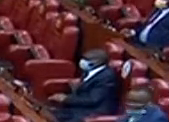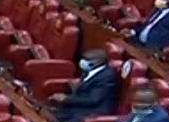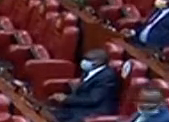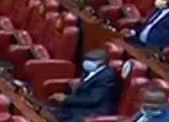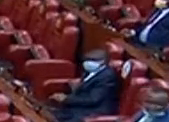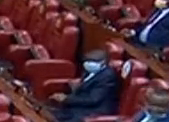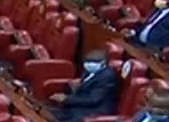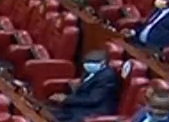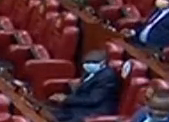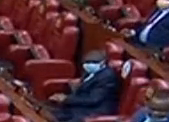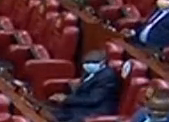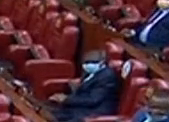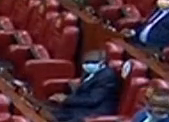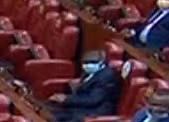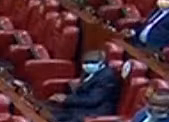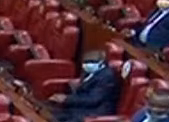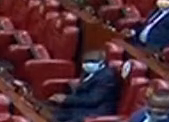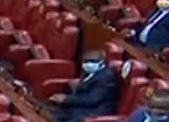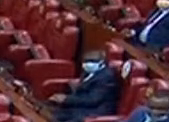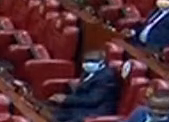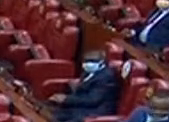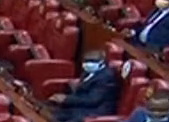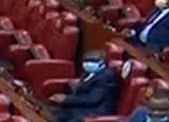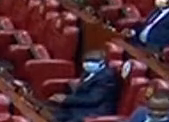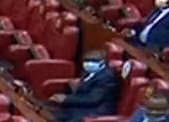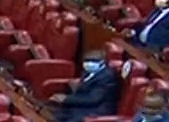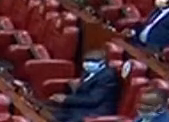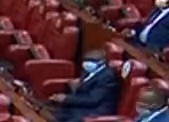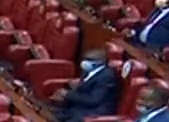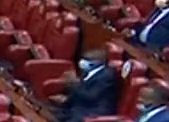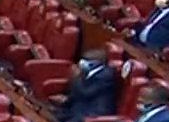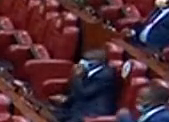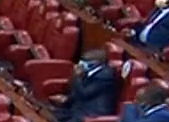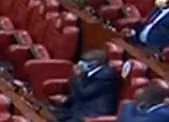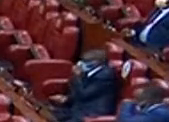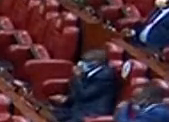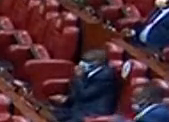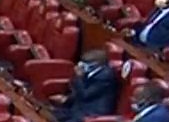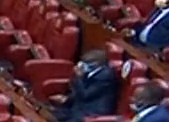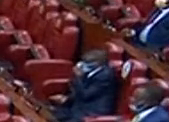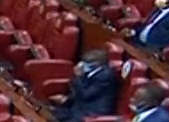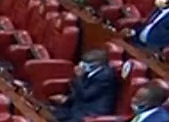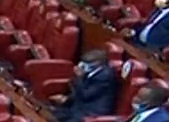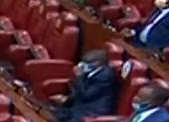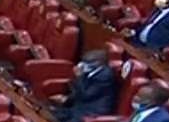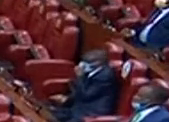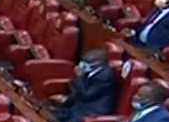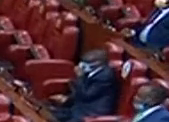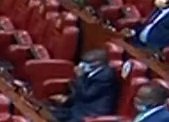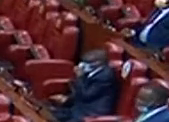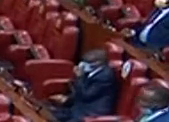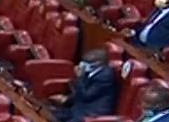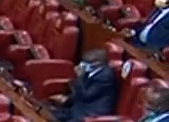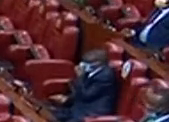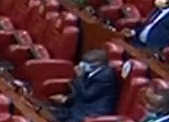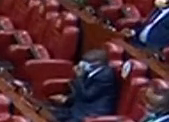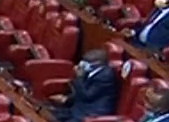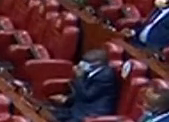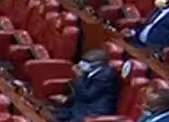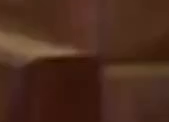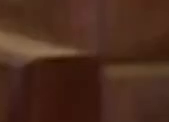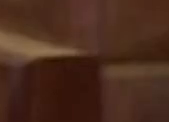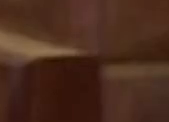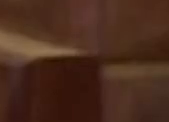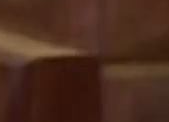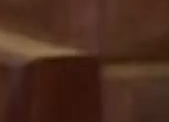Thank you, Honorable Speaker. Honorable Speaker, I want to join my colleague to pay tribute to our departed colleague, the